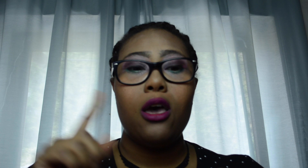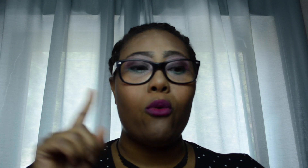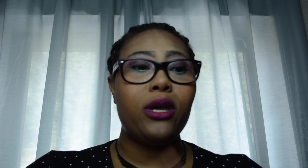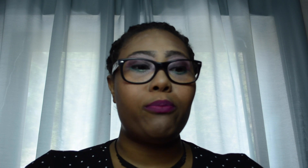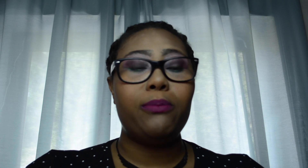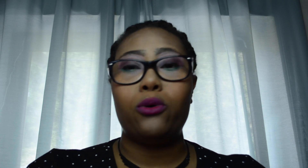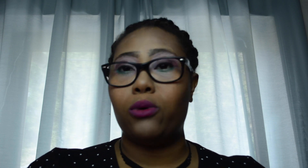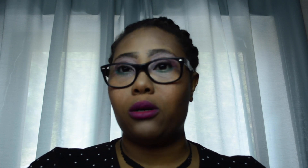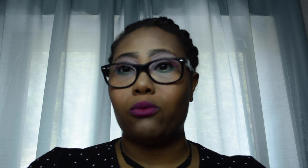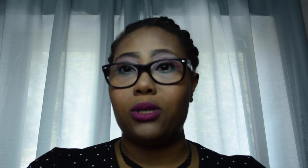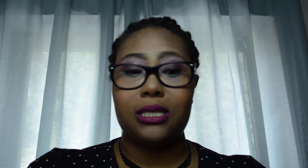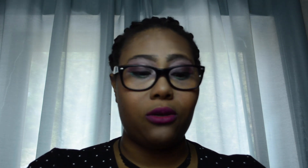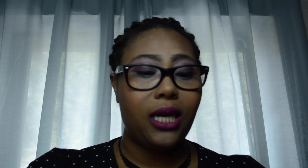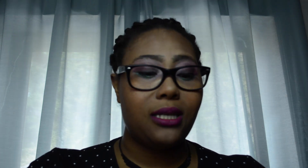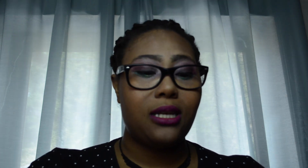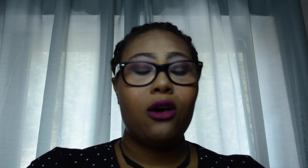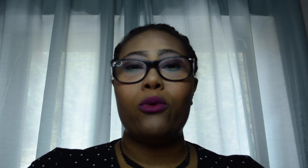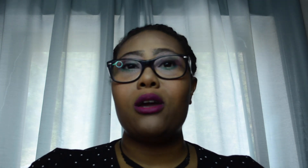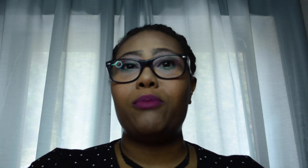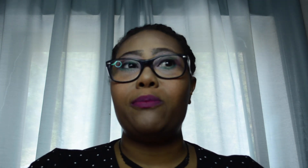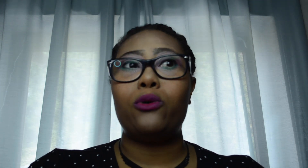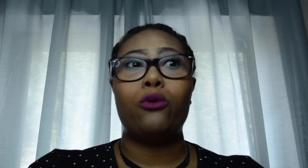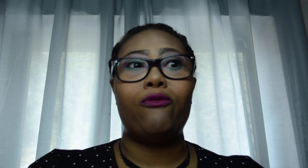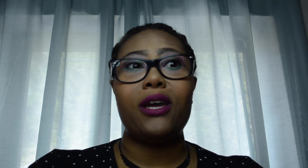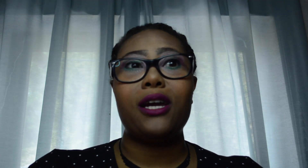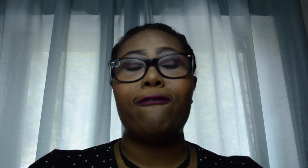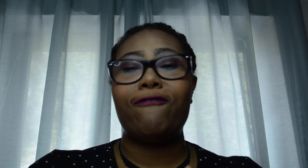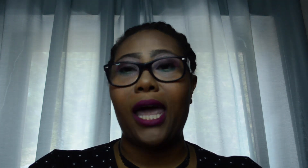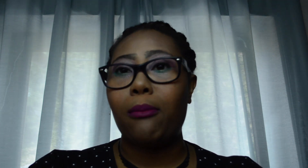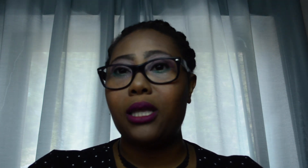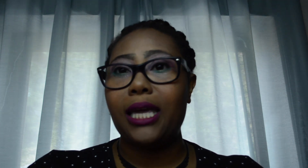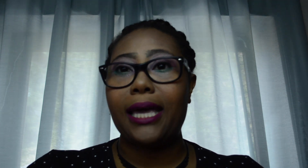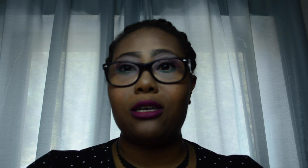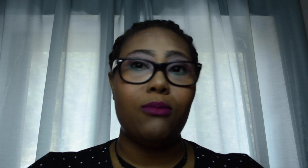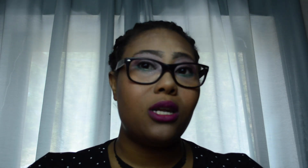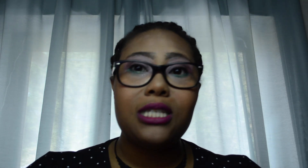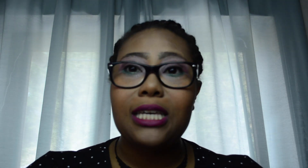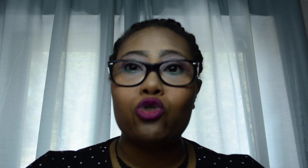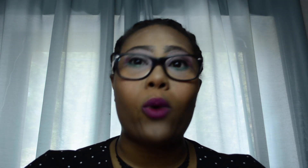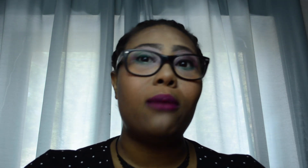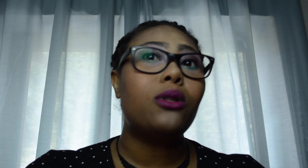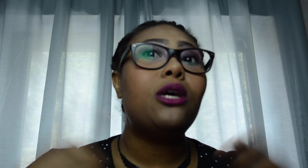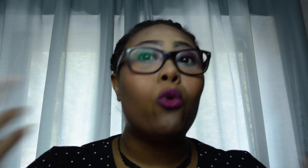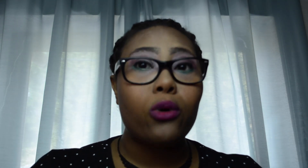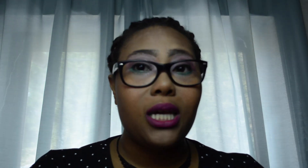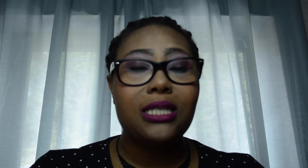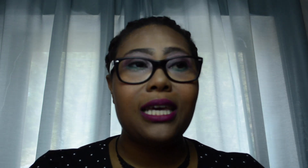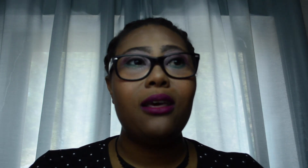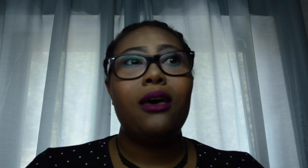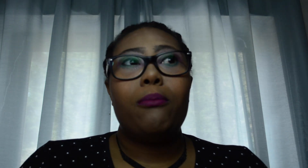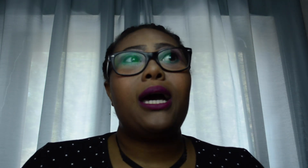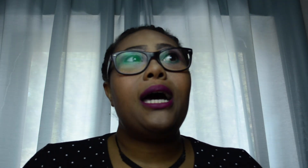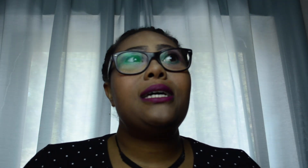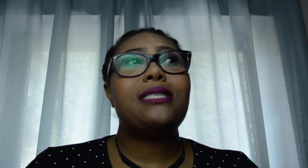creation. We are people who are resilient. We are people who are very family and community, tribally